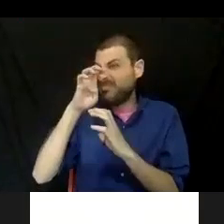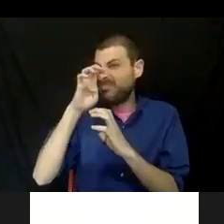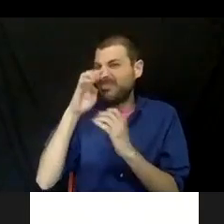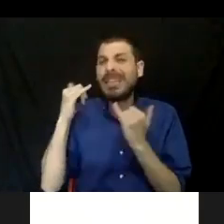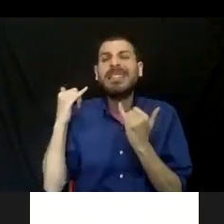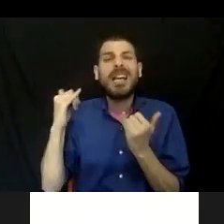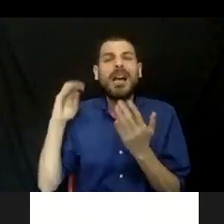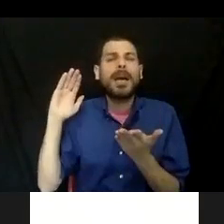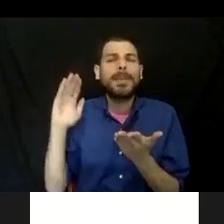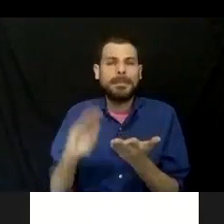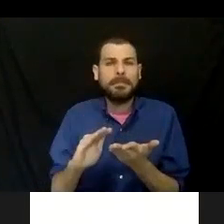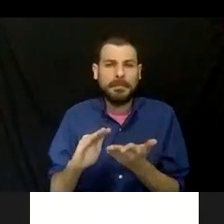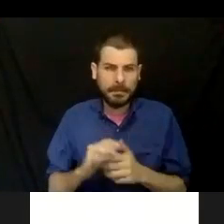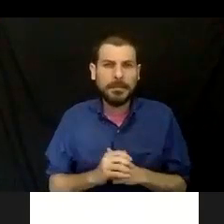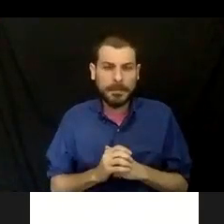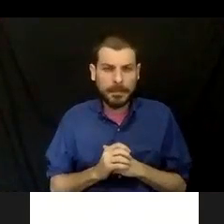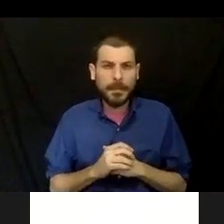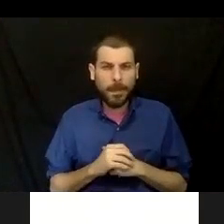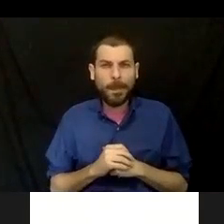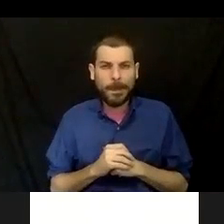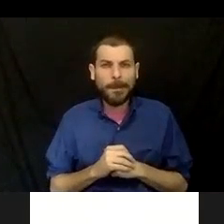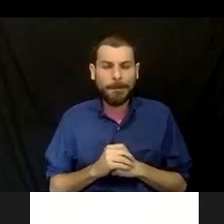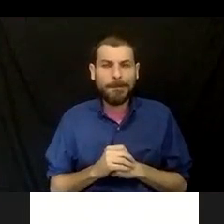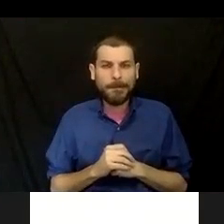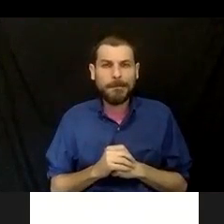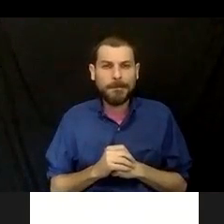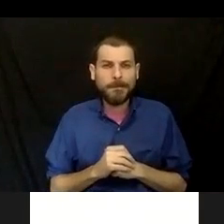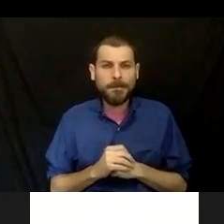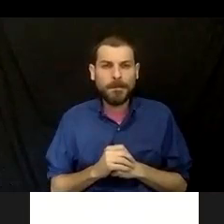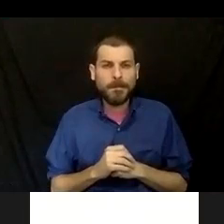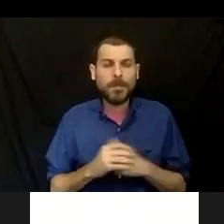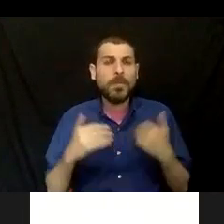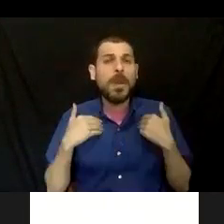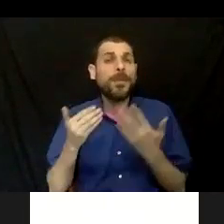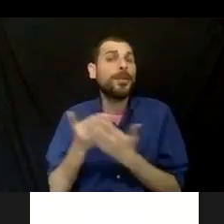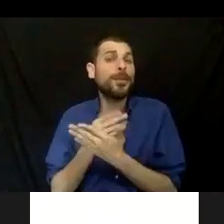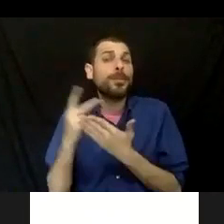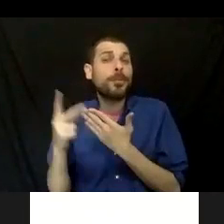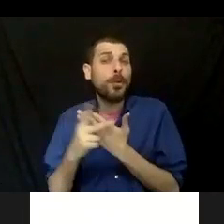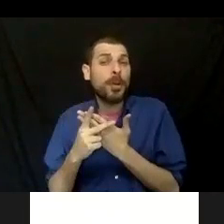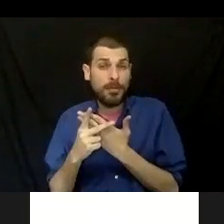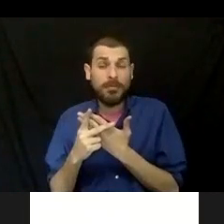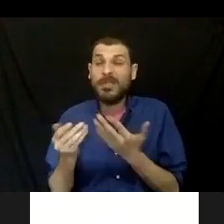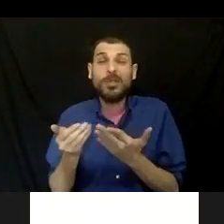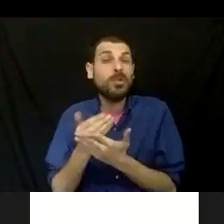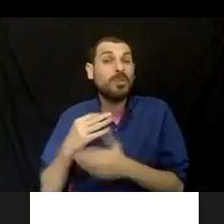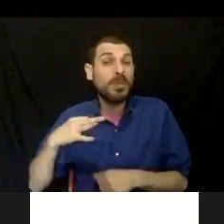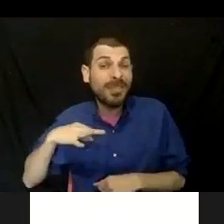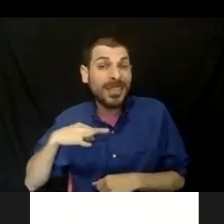new programs that provide people with extra benefits, extension of benefits, and we're going to talk